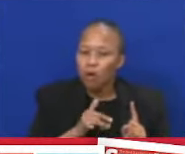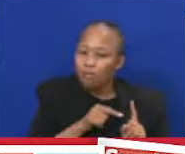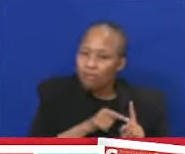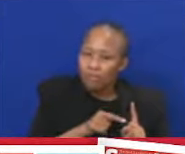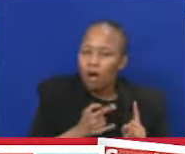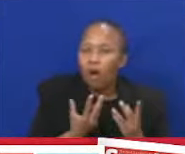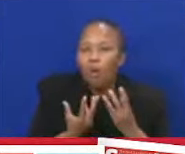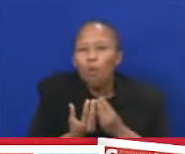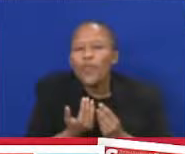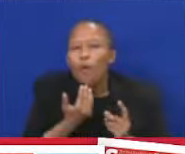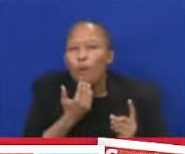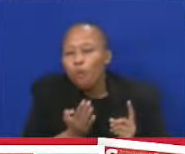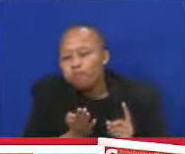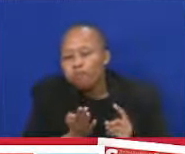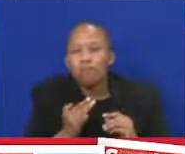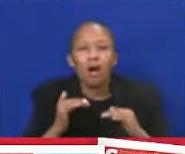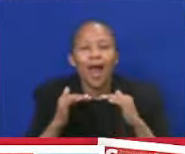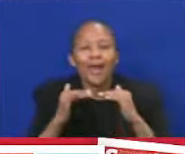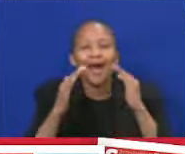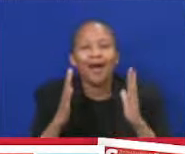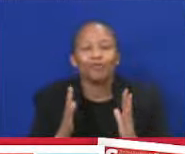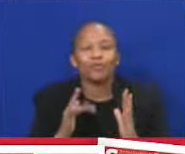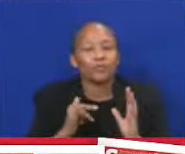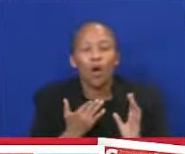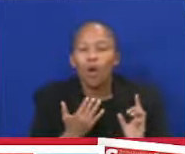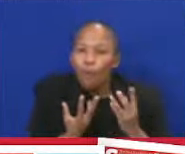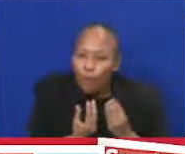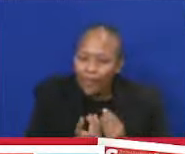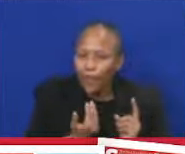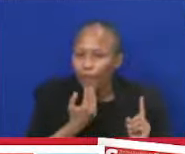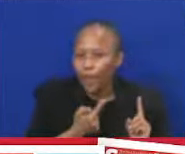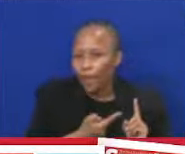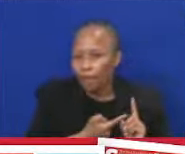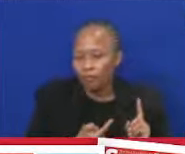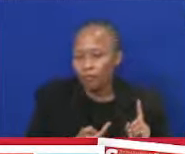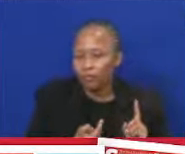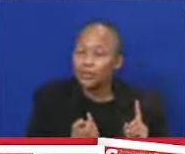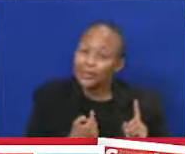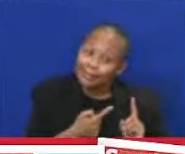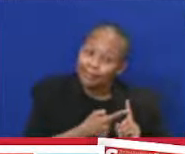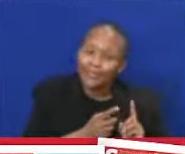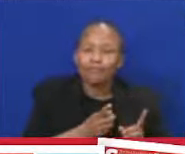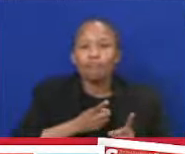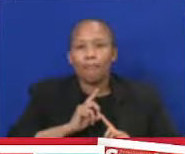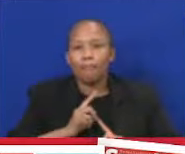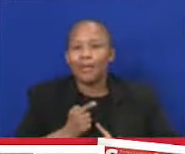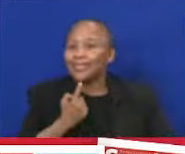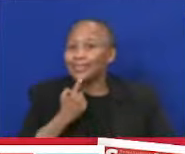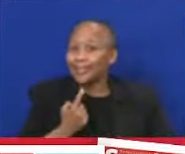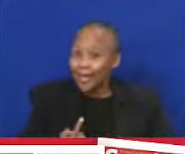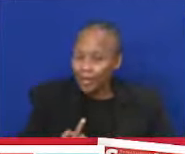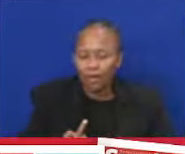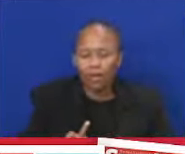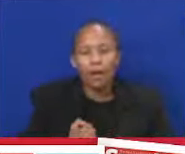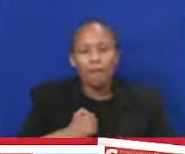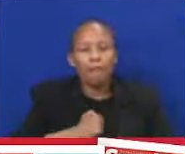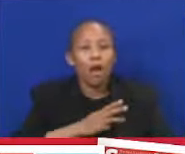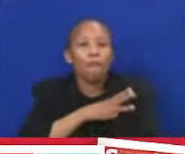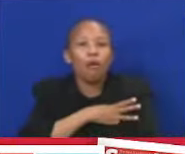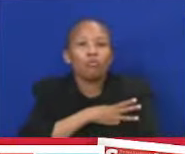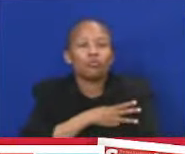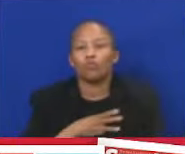he just mentioned that my boss is not here.